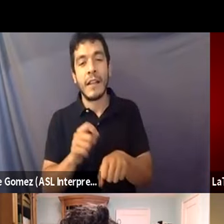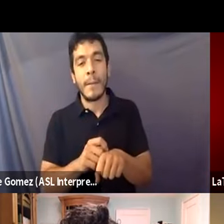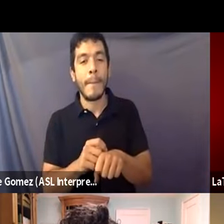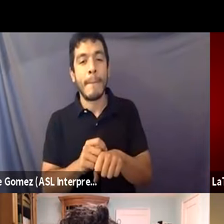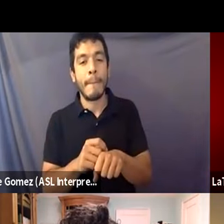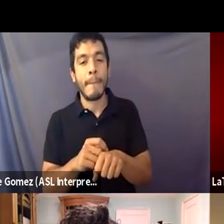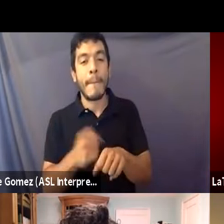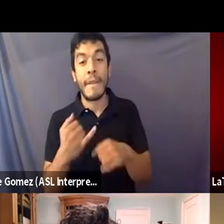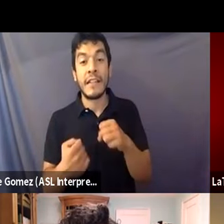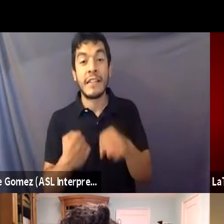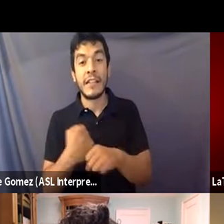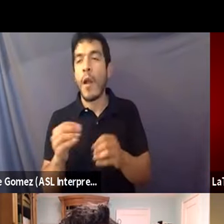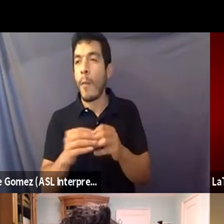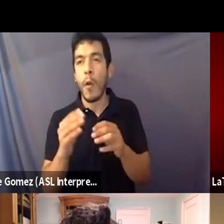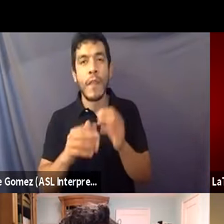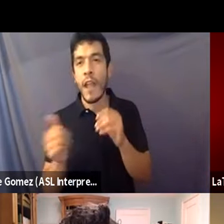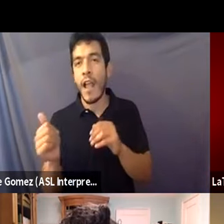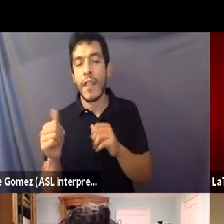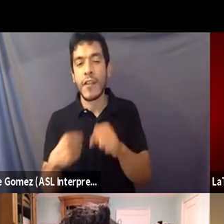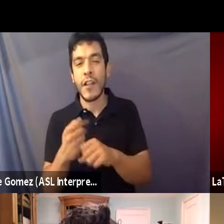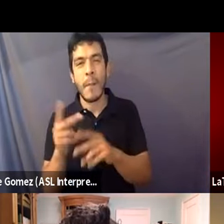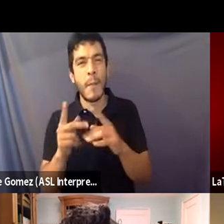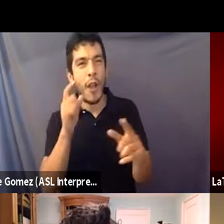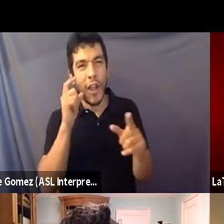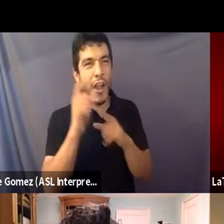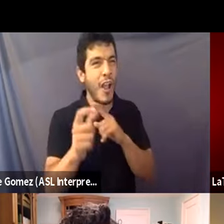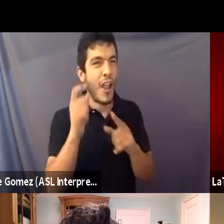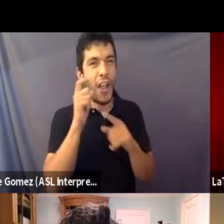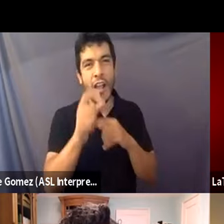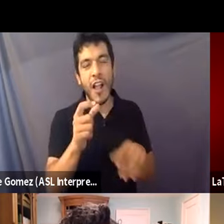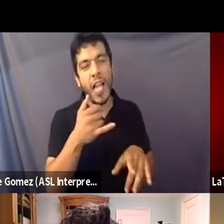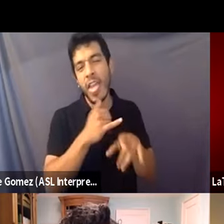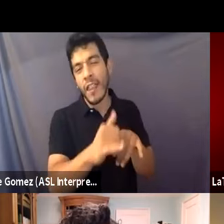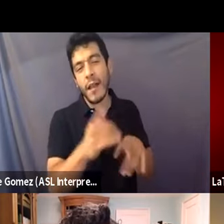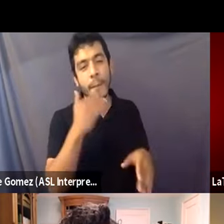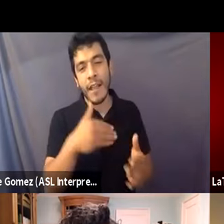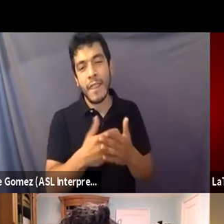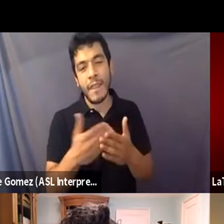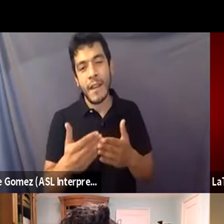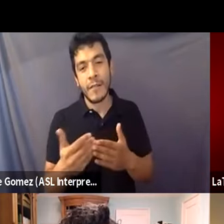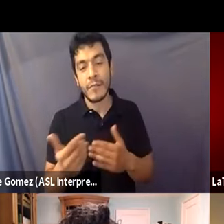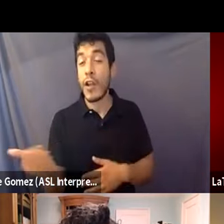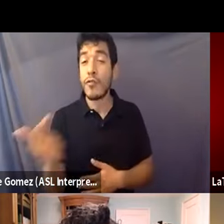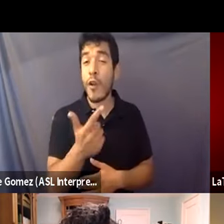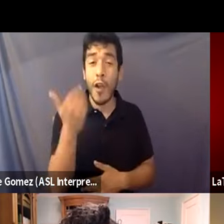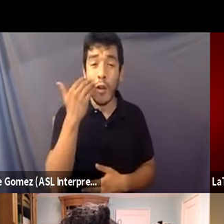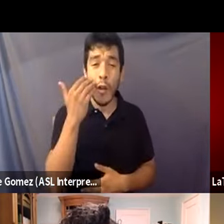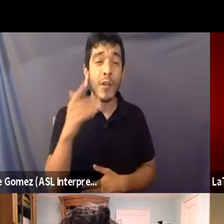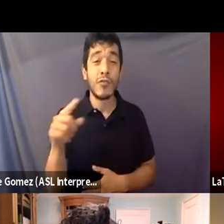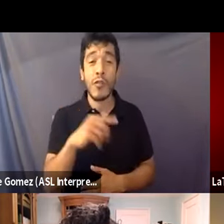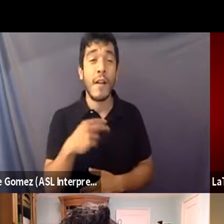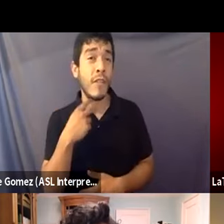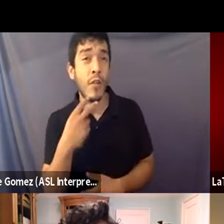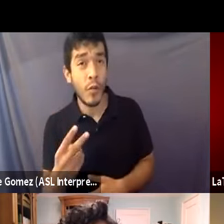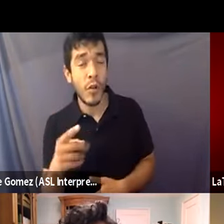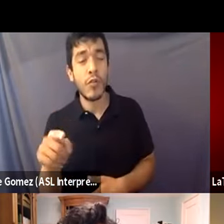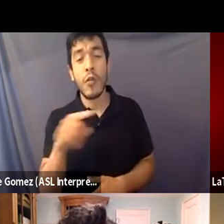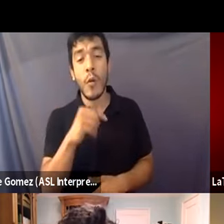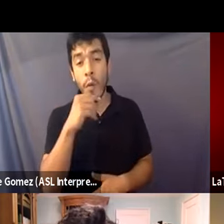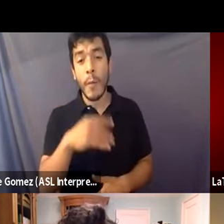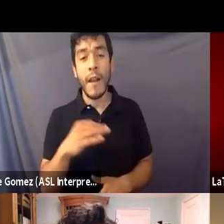year, more than we did in other years as well. And you all know too, if you're vocal, right, you're a woman, you're a woman of